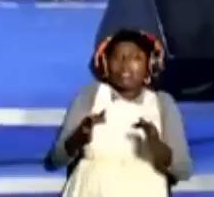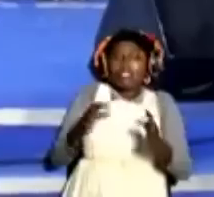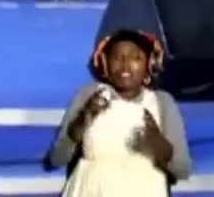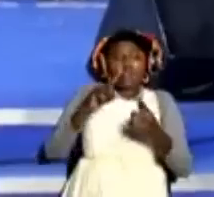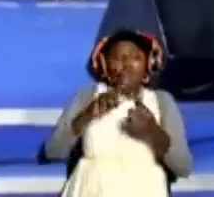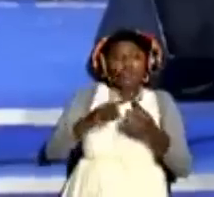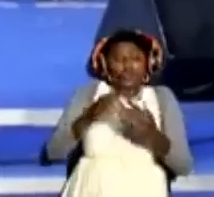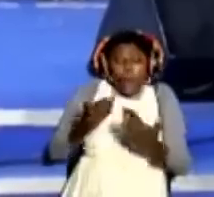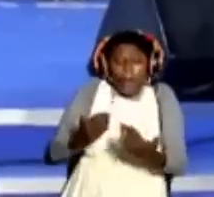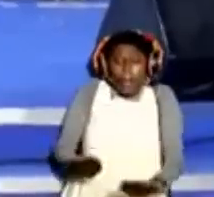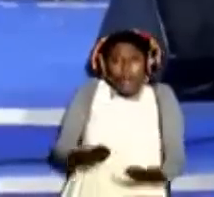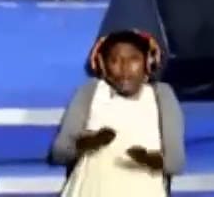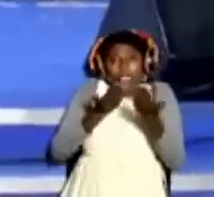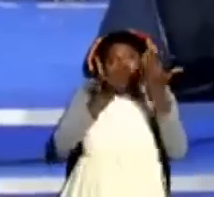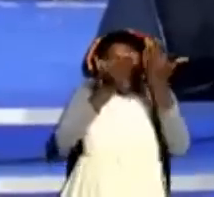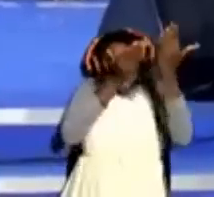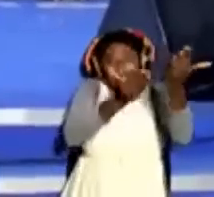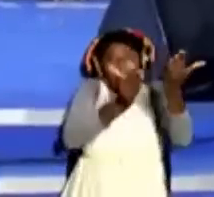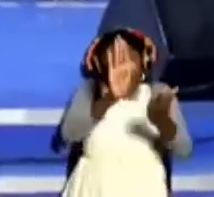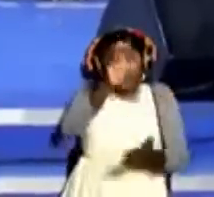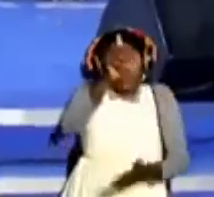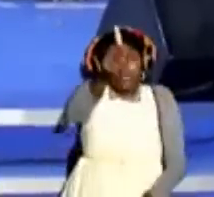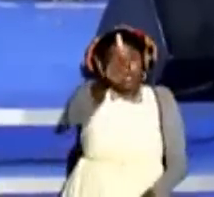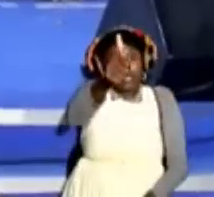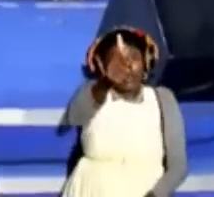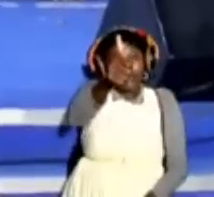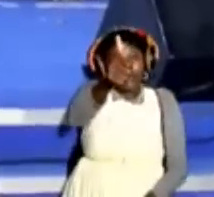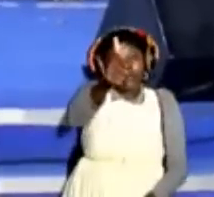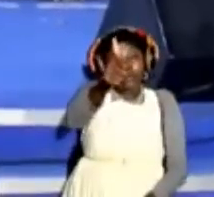to present yourself